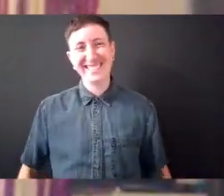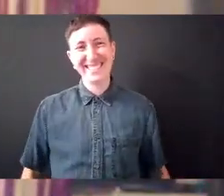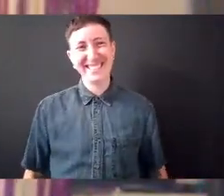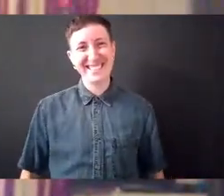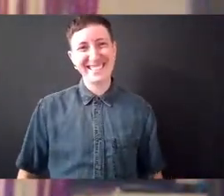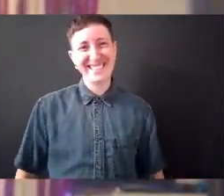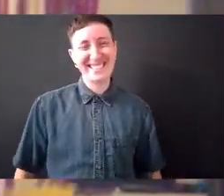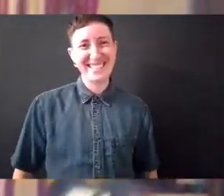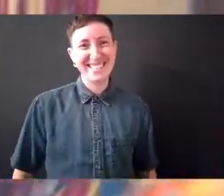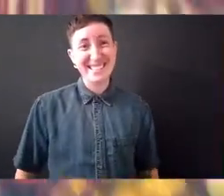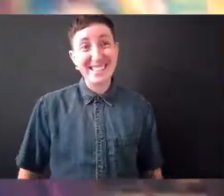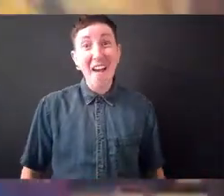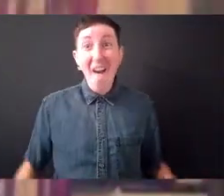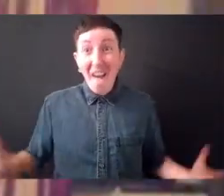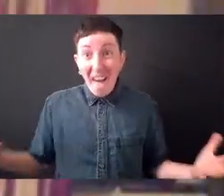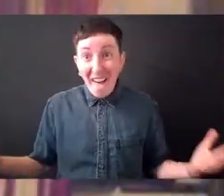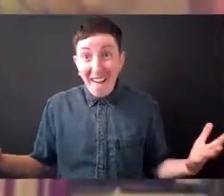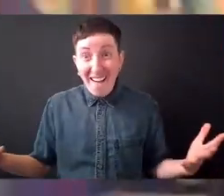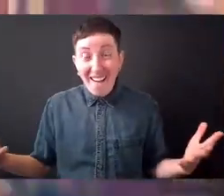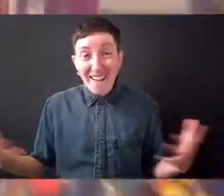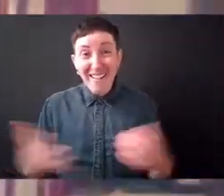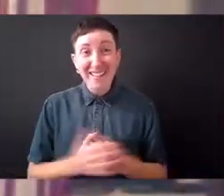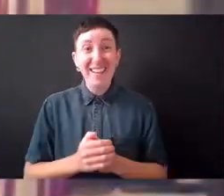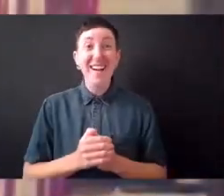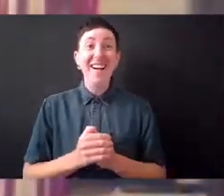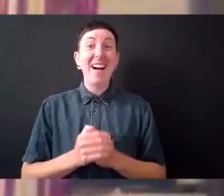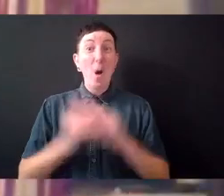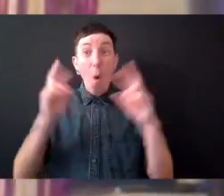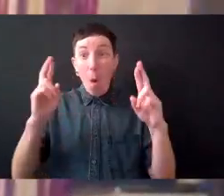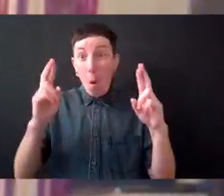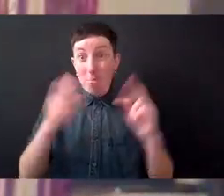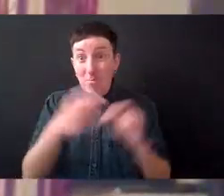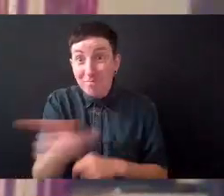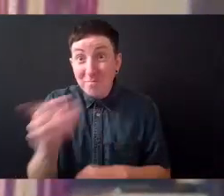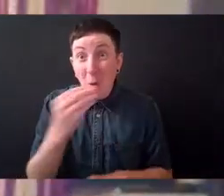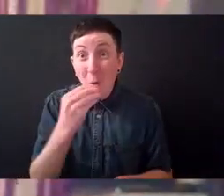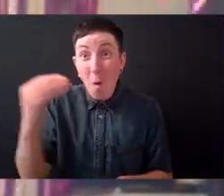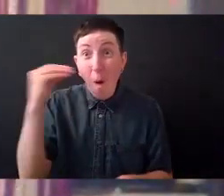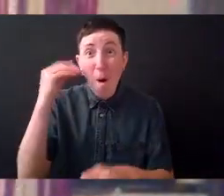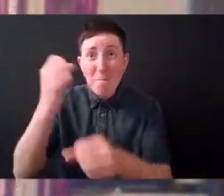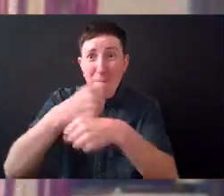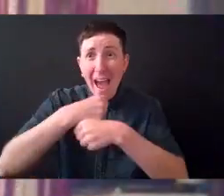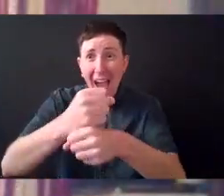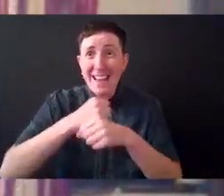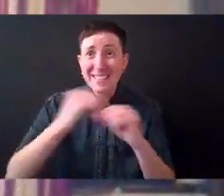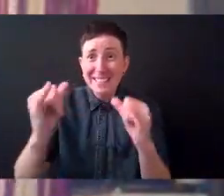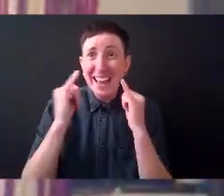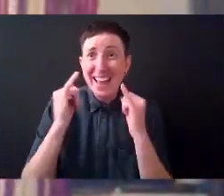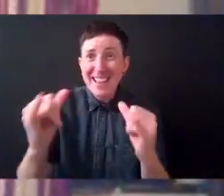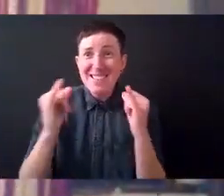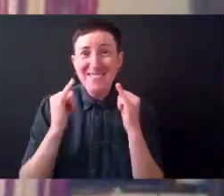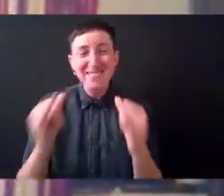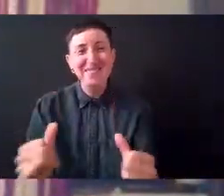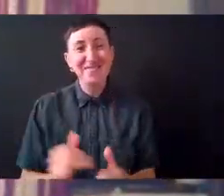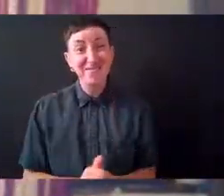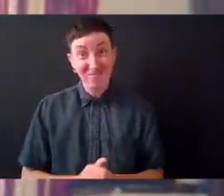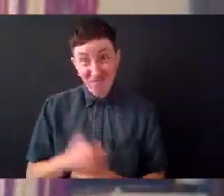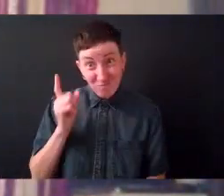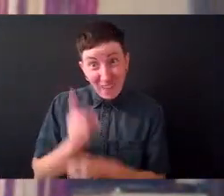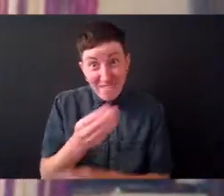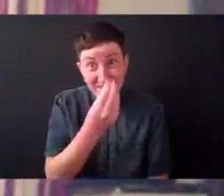So I hope that you're going to take some inspiration from me and my friends that you saw hanging out today. Isn't that right,